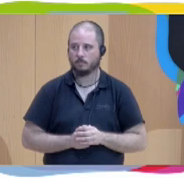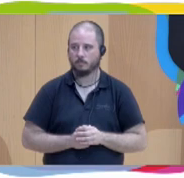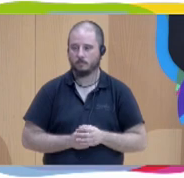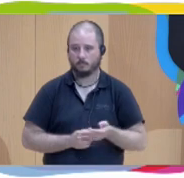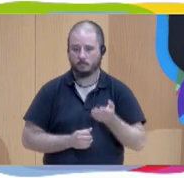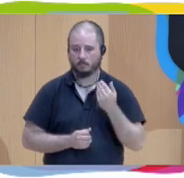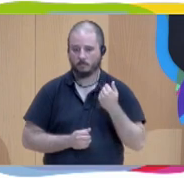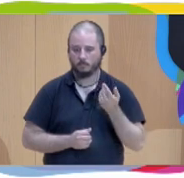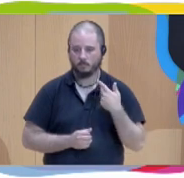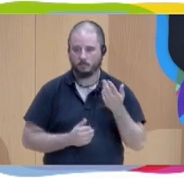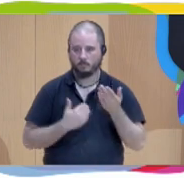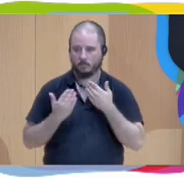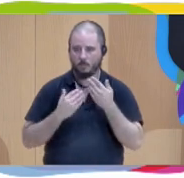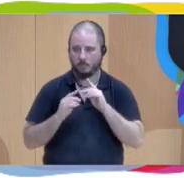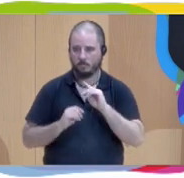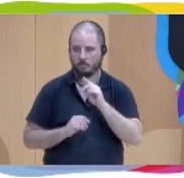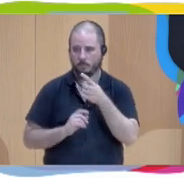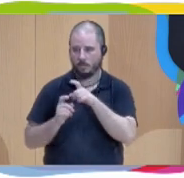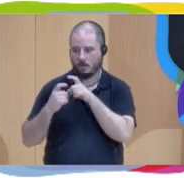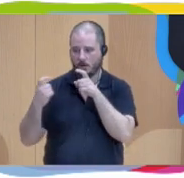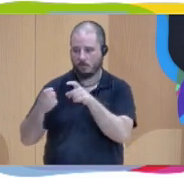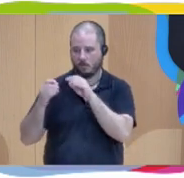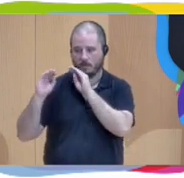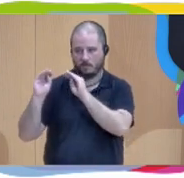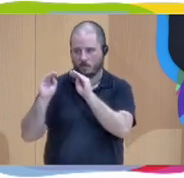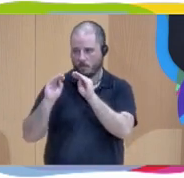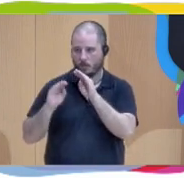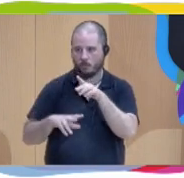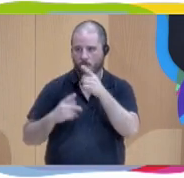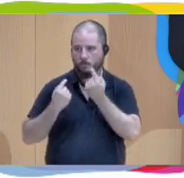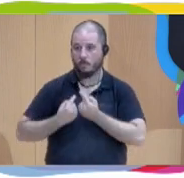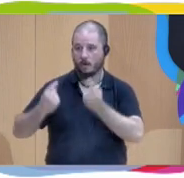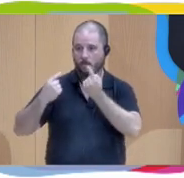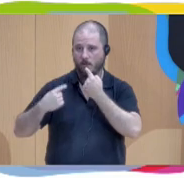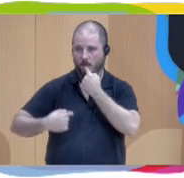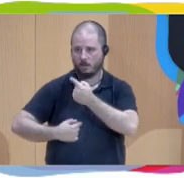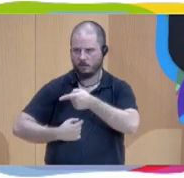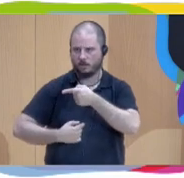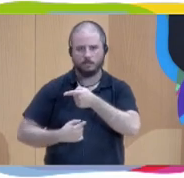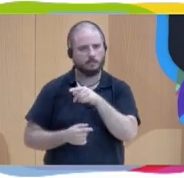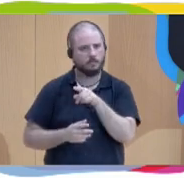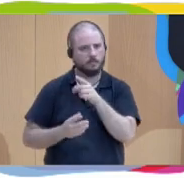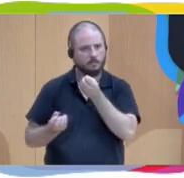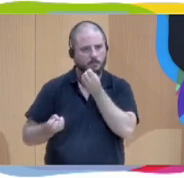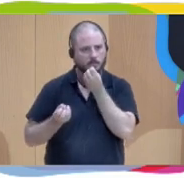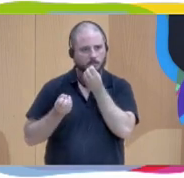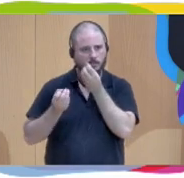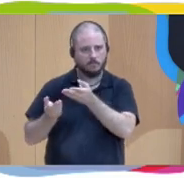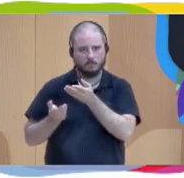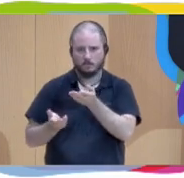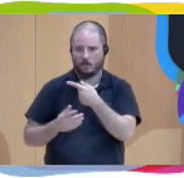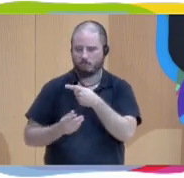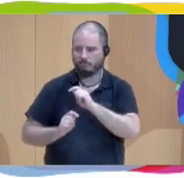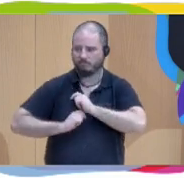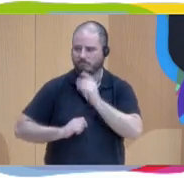It left a very warm message to our heart, into our heart, and